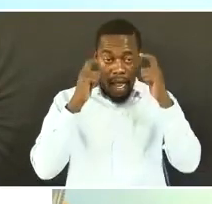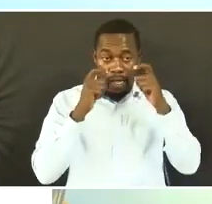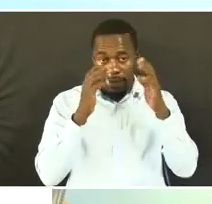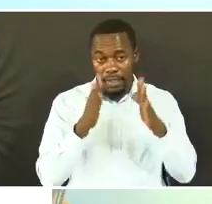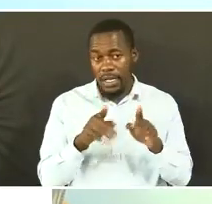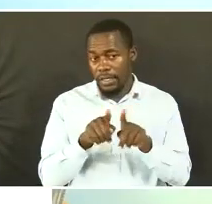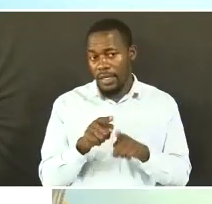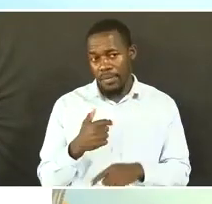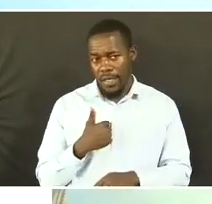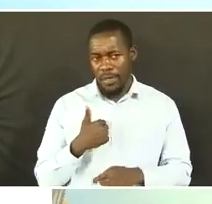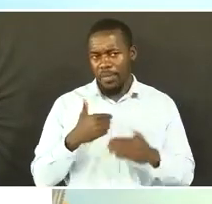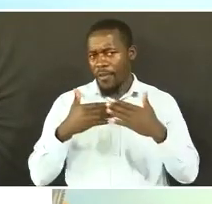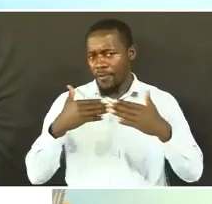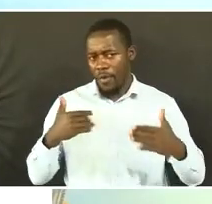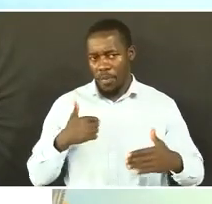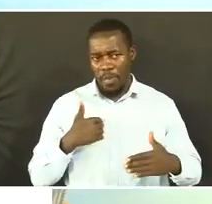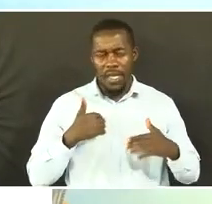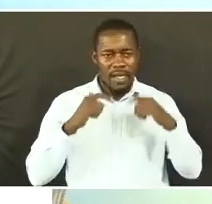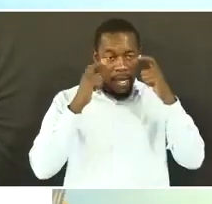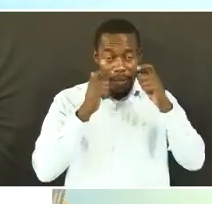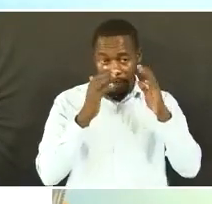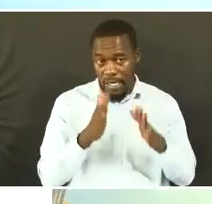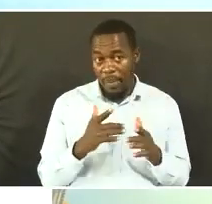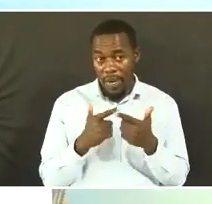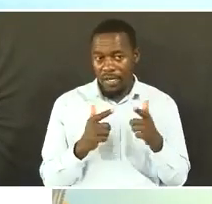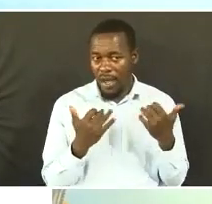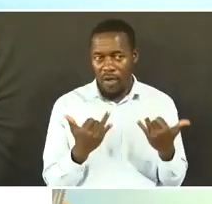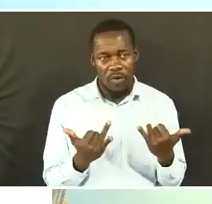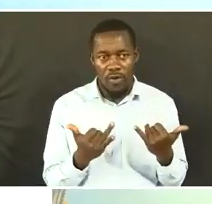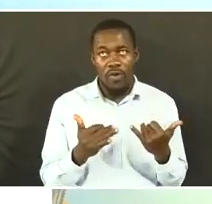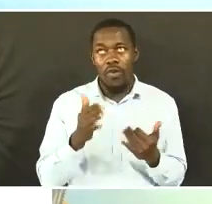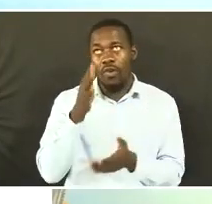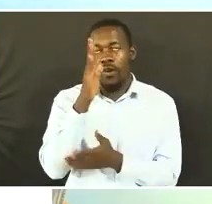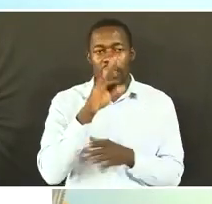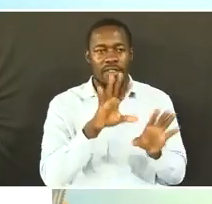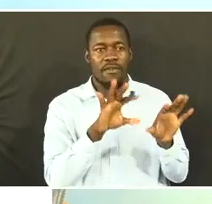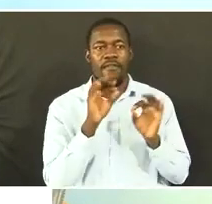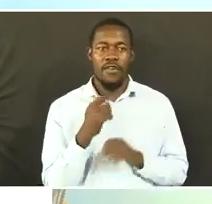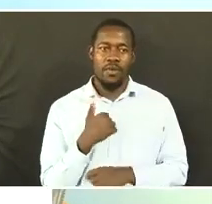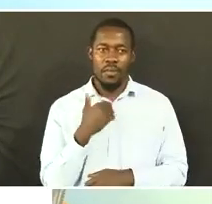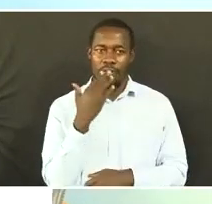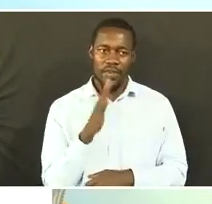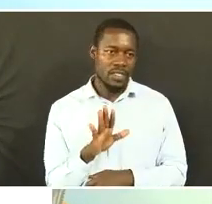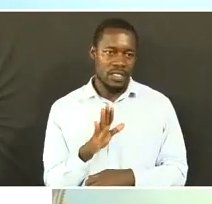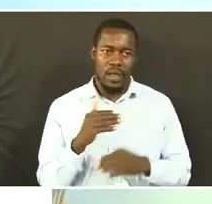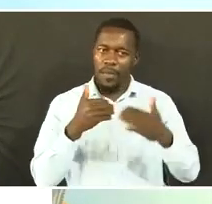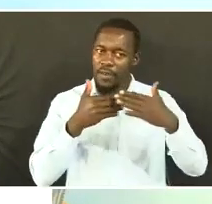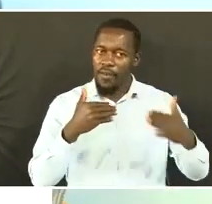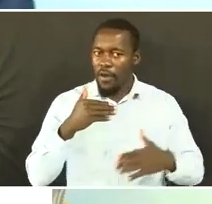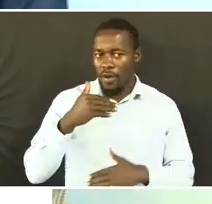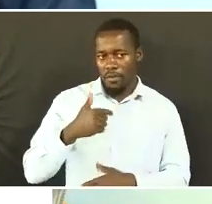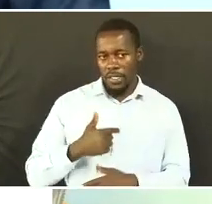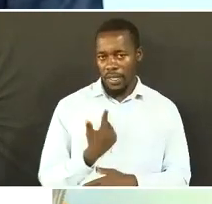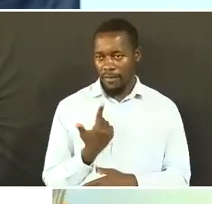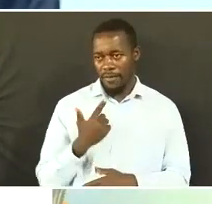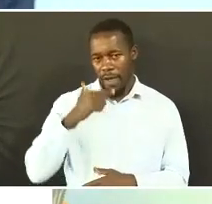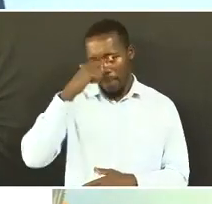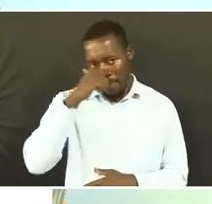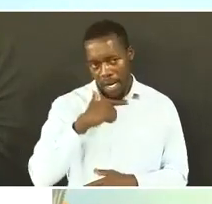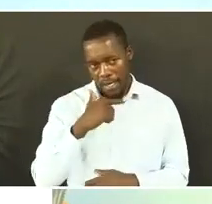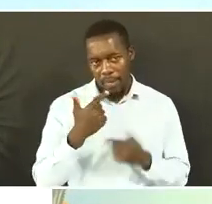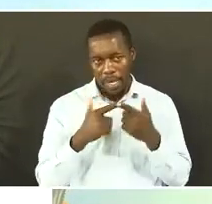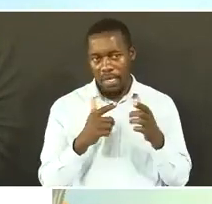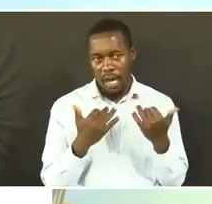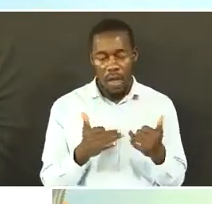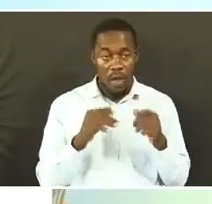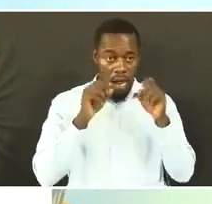once was lost, but now I'm found. Was blind, but now I see.